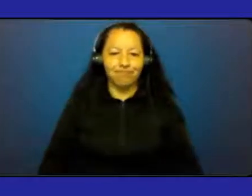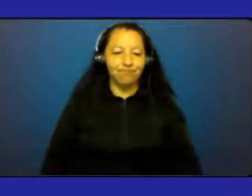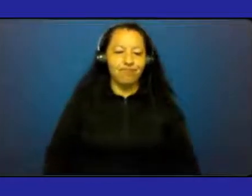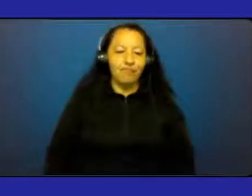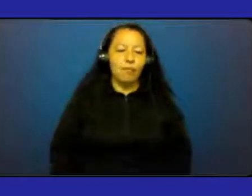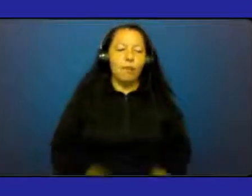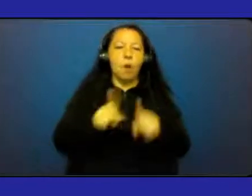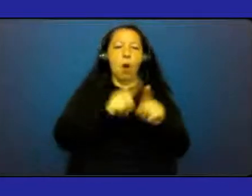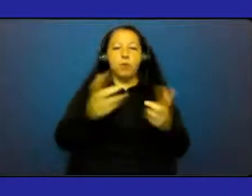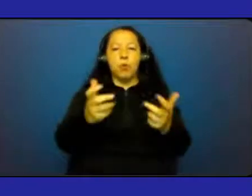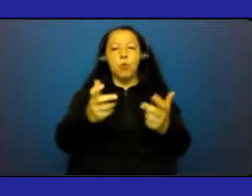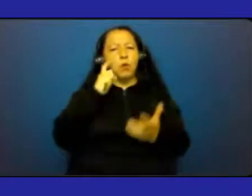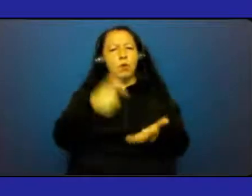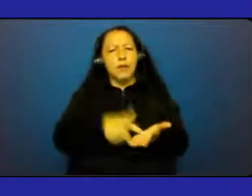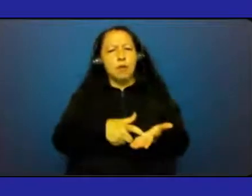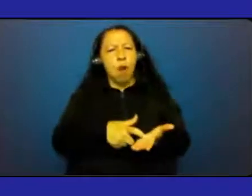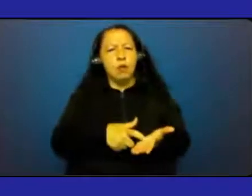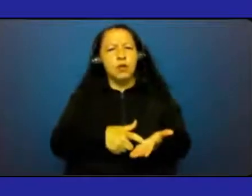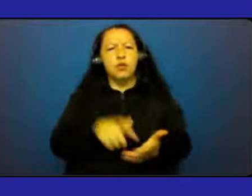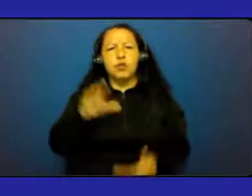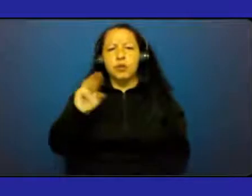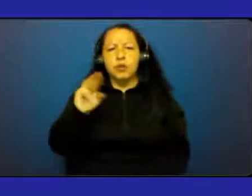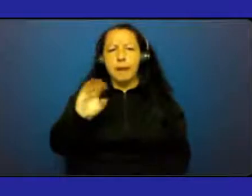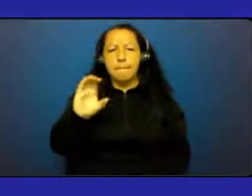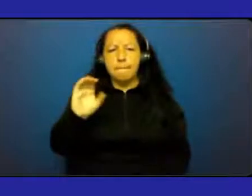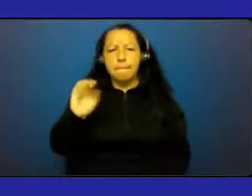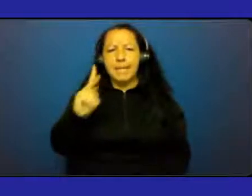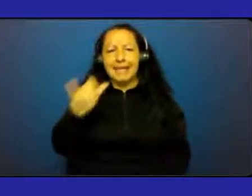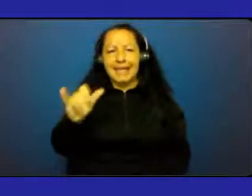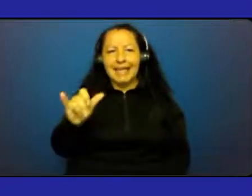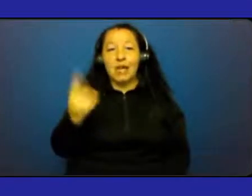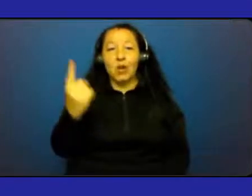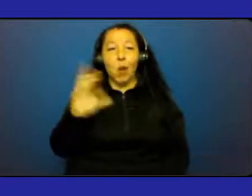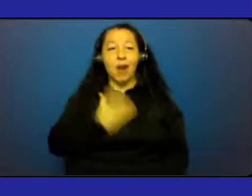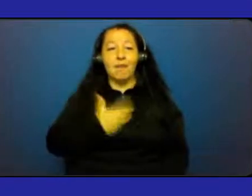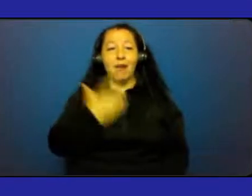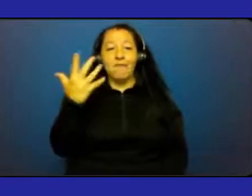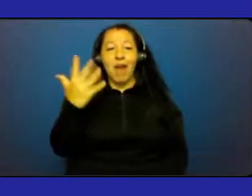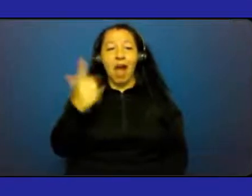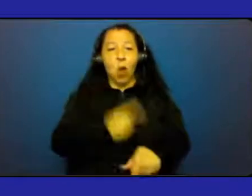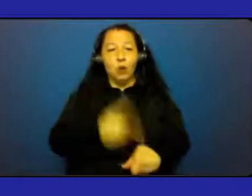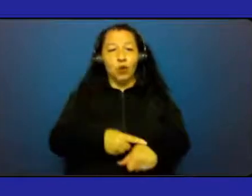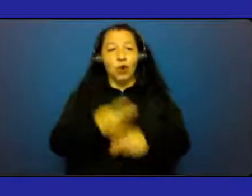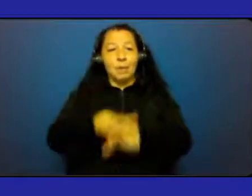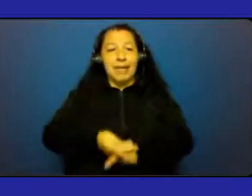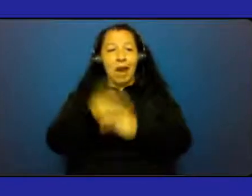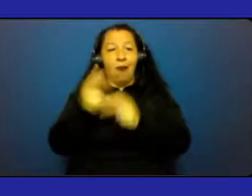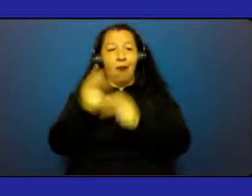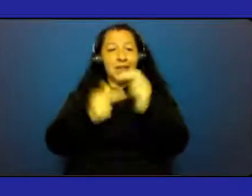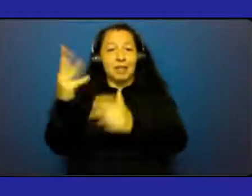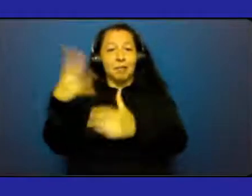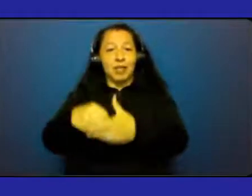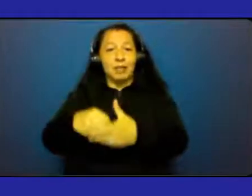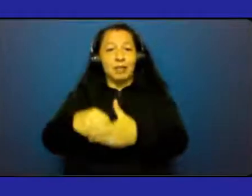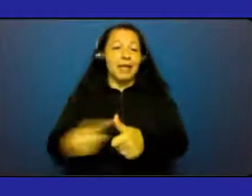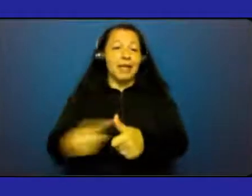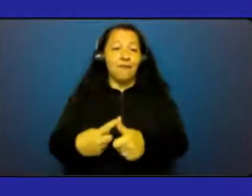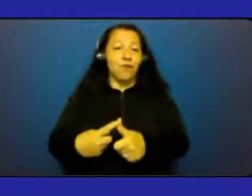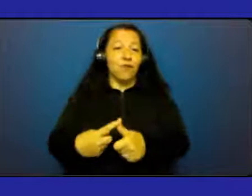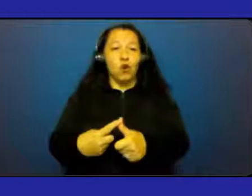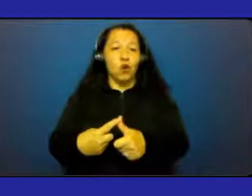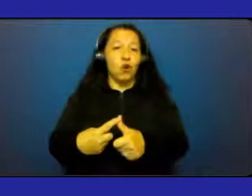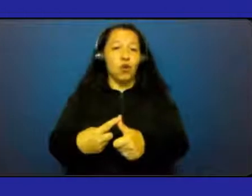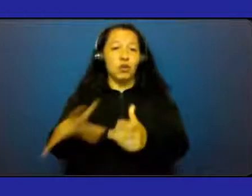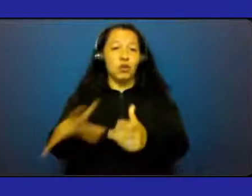Also, we wanted to acknowledge that McKinney is one of our 5 long-term care facilities participating in the first edition